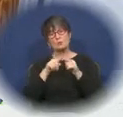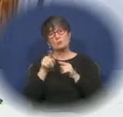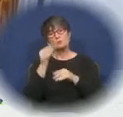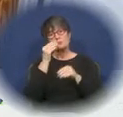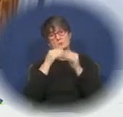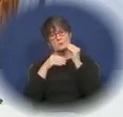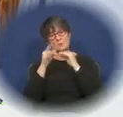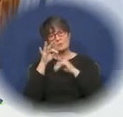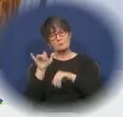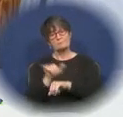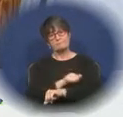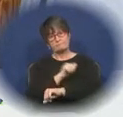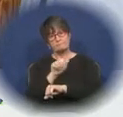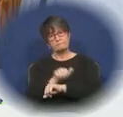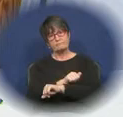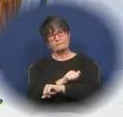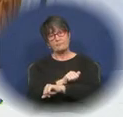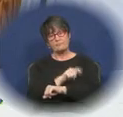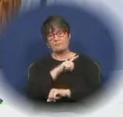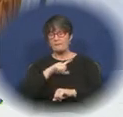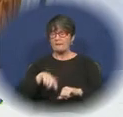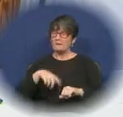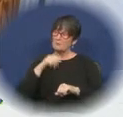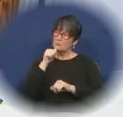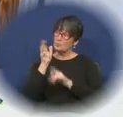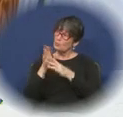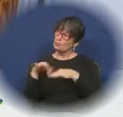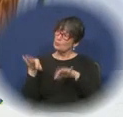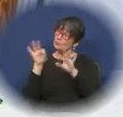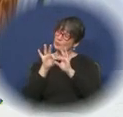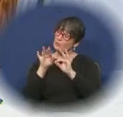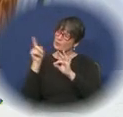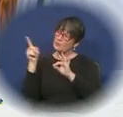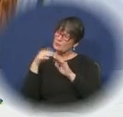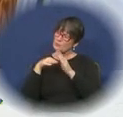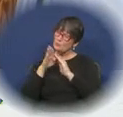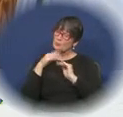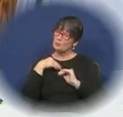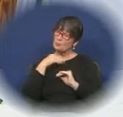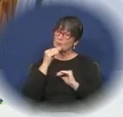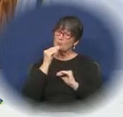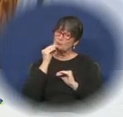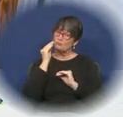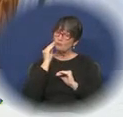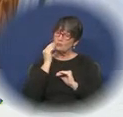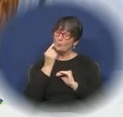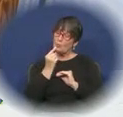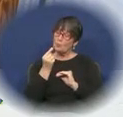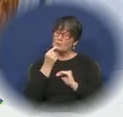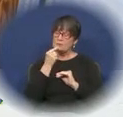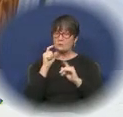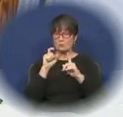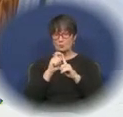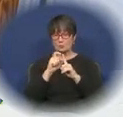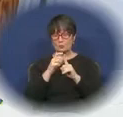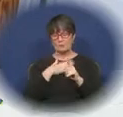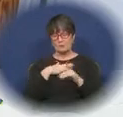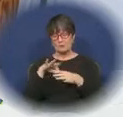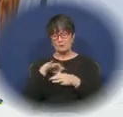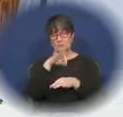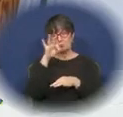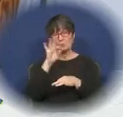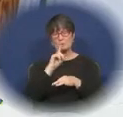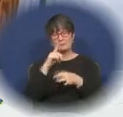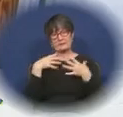supper of the Lamb. Lord, I am not worthy that you should enter under my roof, but only say the word and my soul